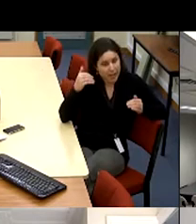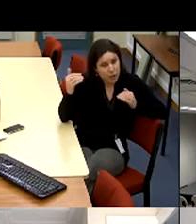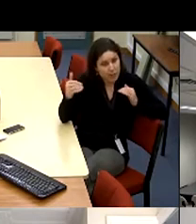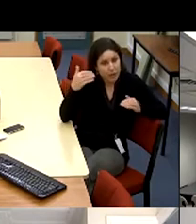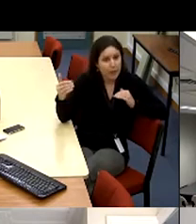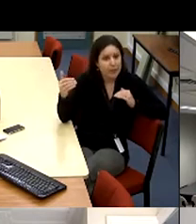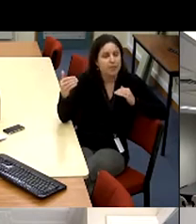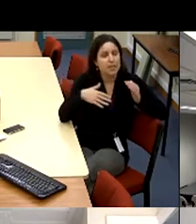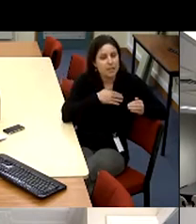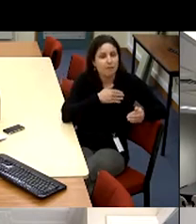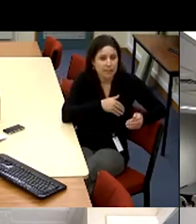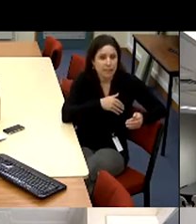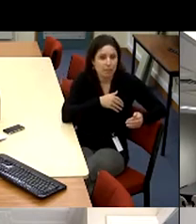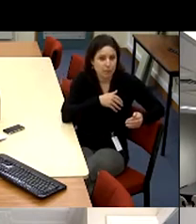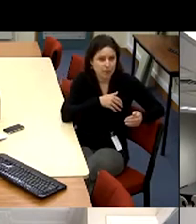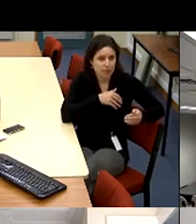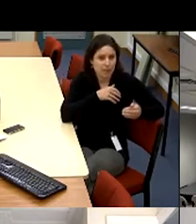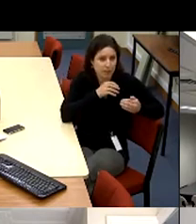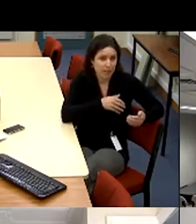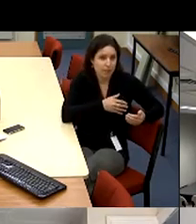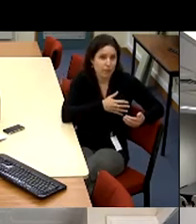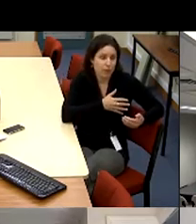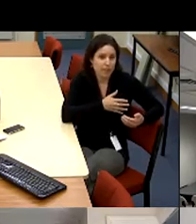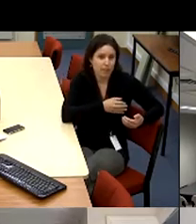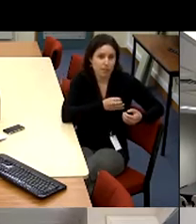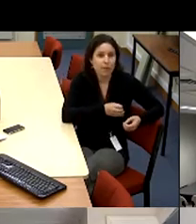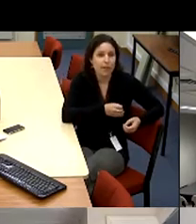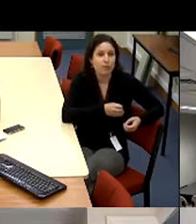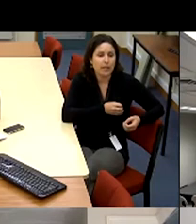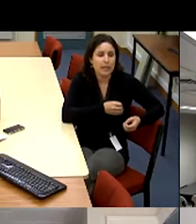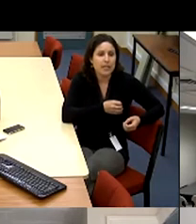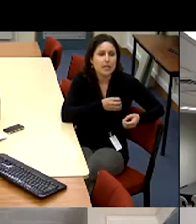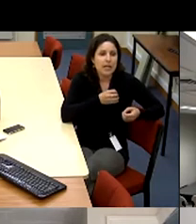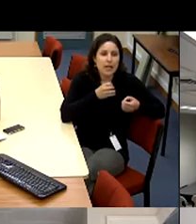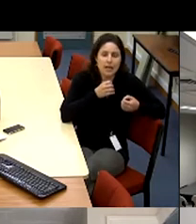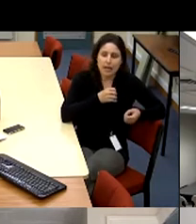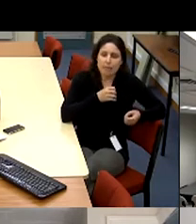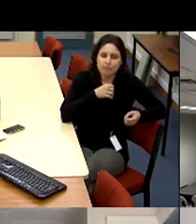bit of a catch-22. It's like they need the funding because they're a grassroots organisation with very little money.